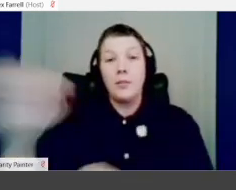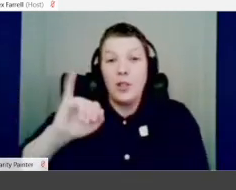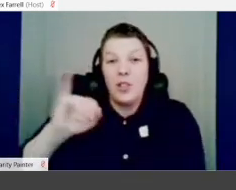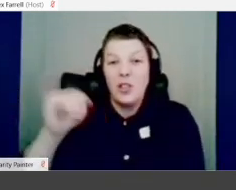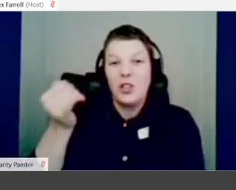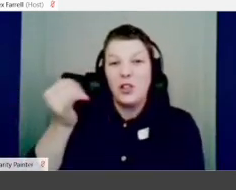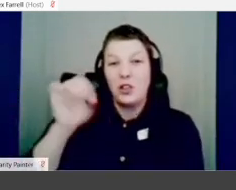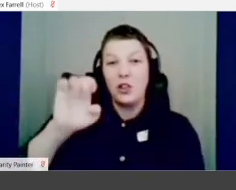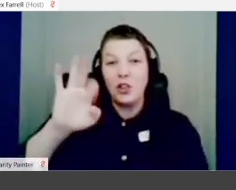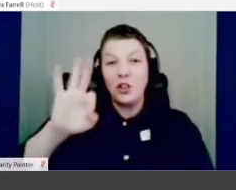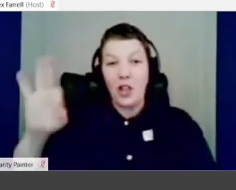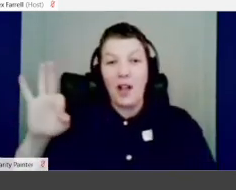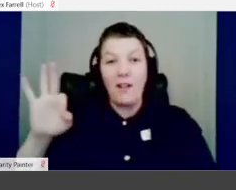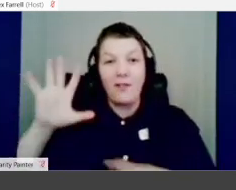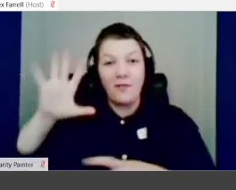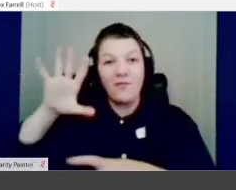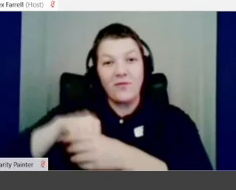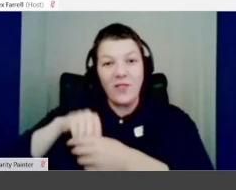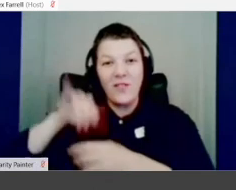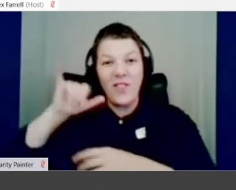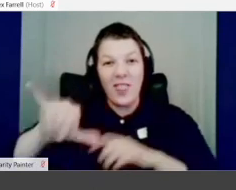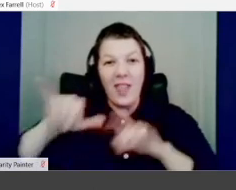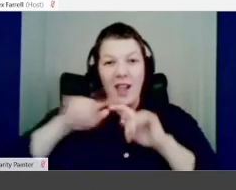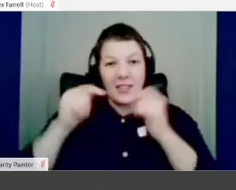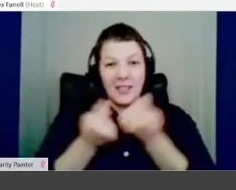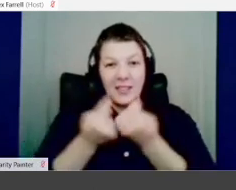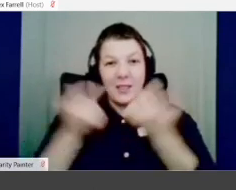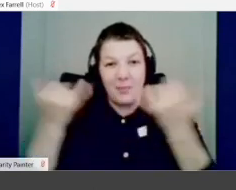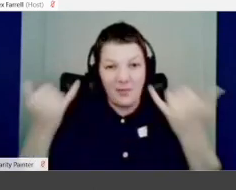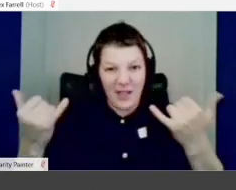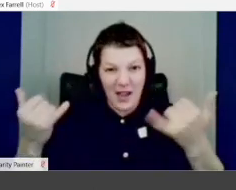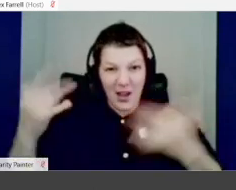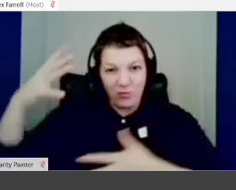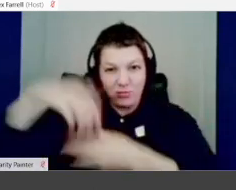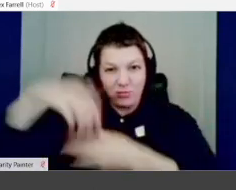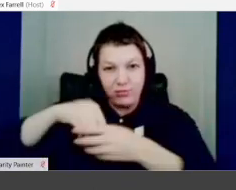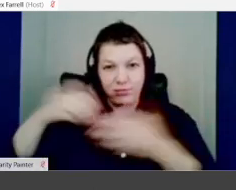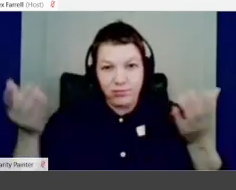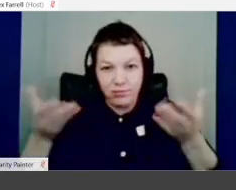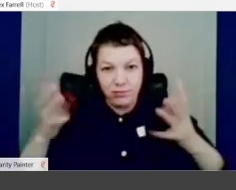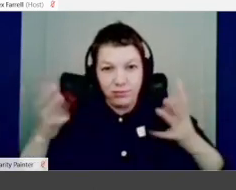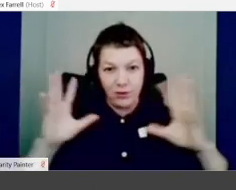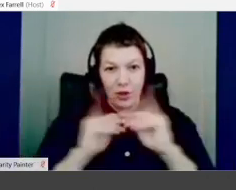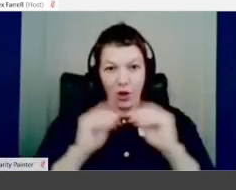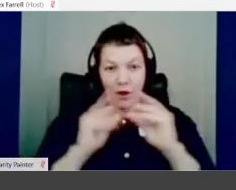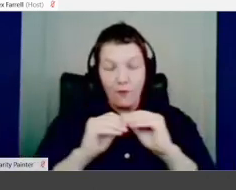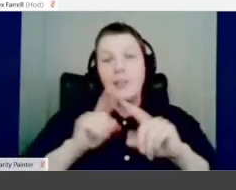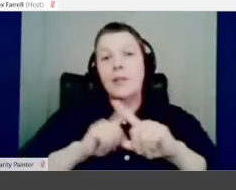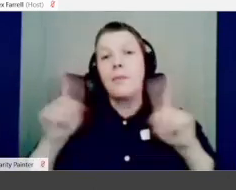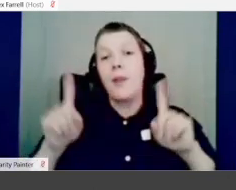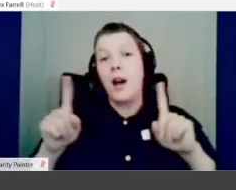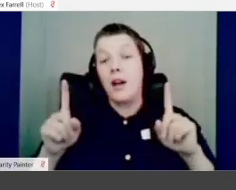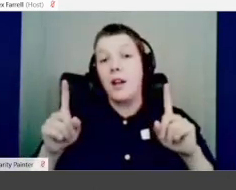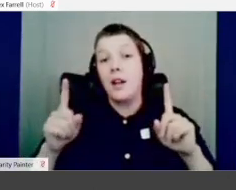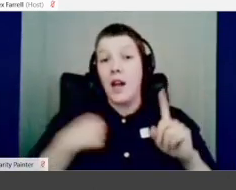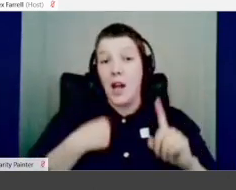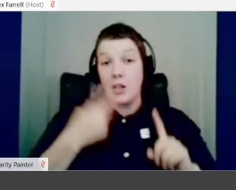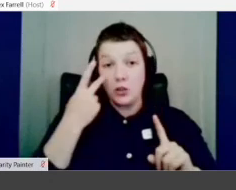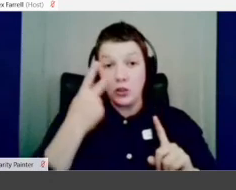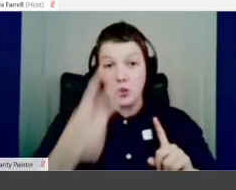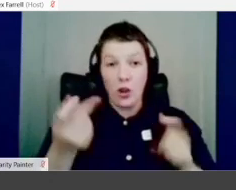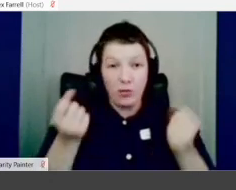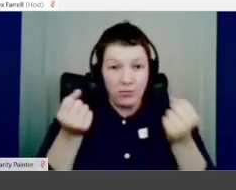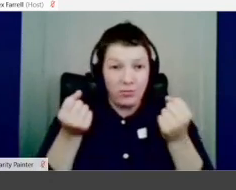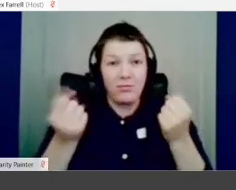but I think this morning I just saw it at 8,000 families that have been connected to Wi-Fi that didn't have it previously